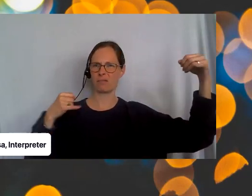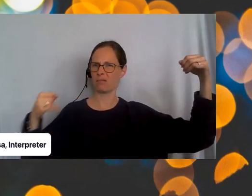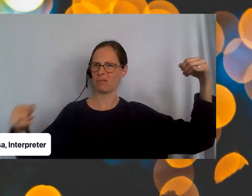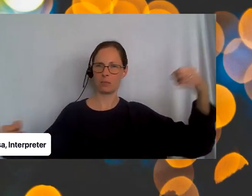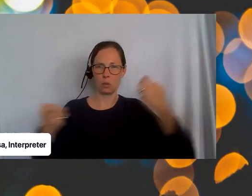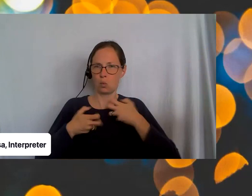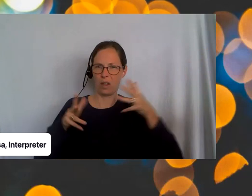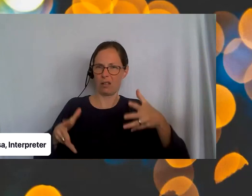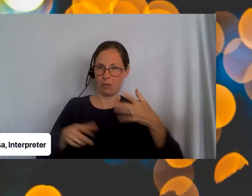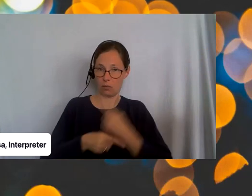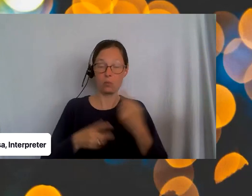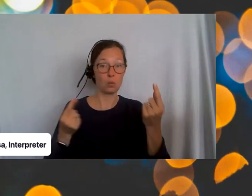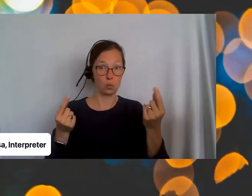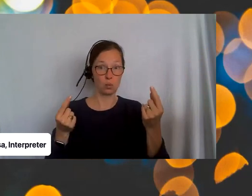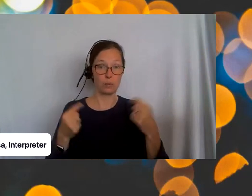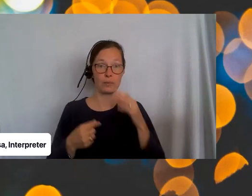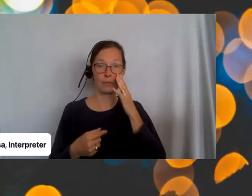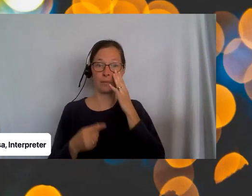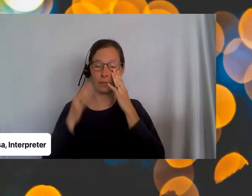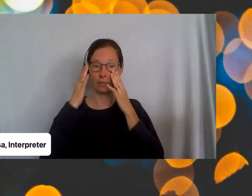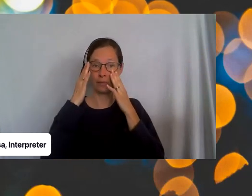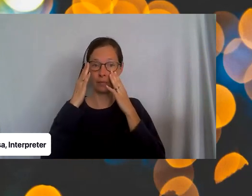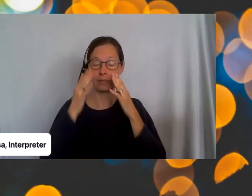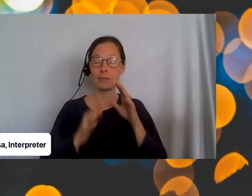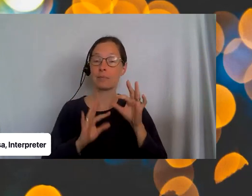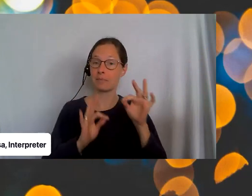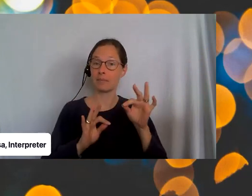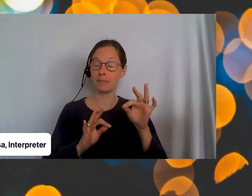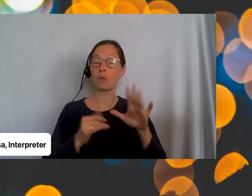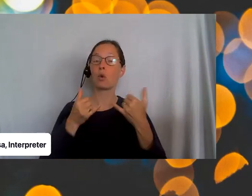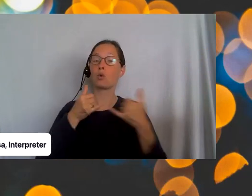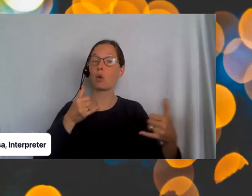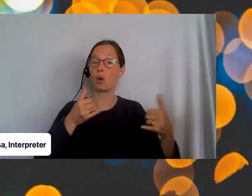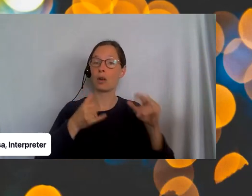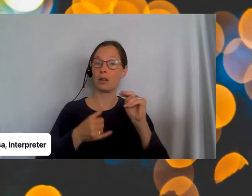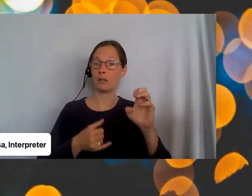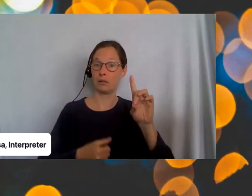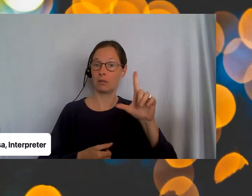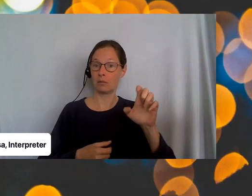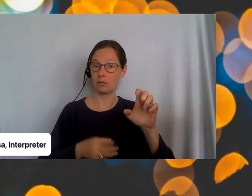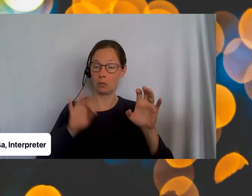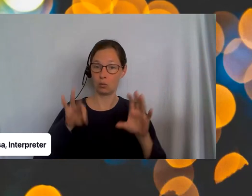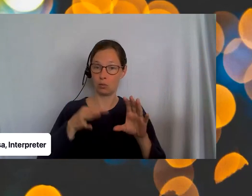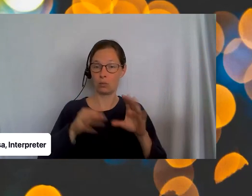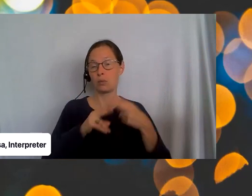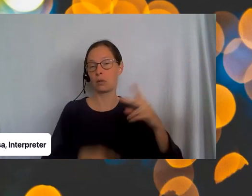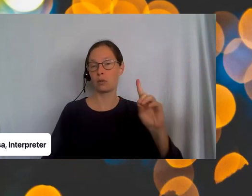you're going to do is you're going to take your yarn needle, darning